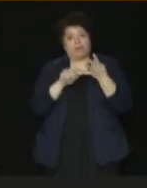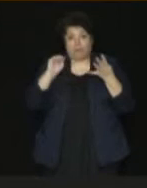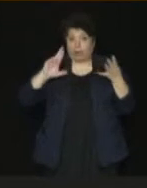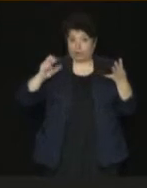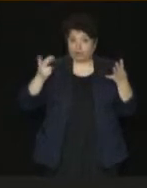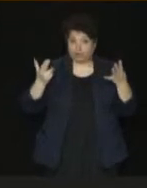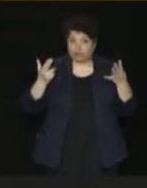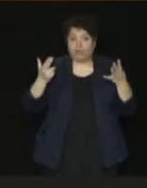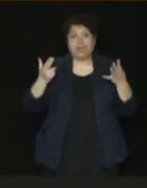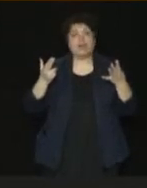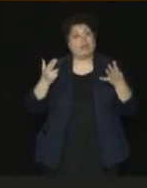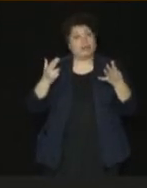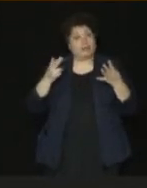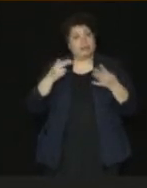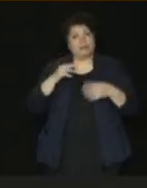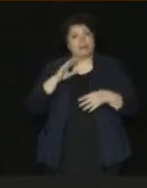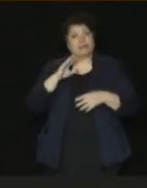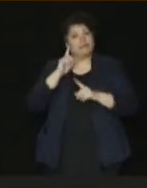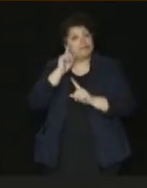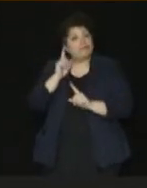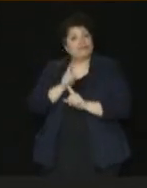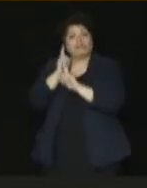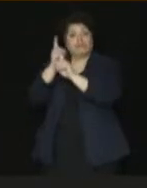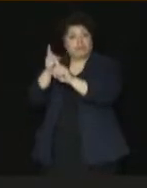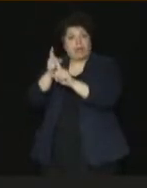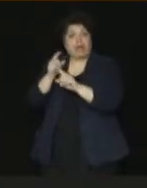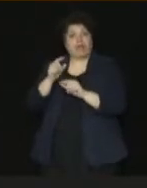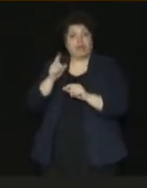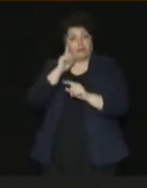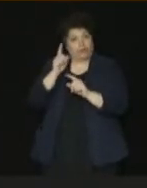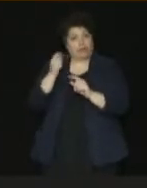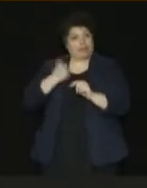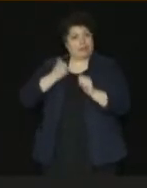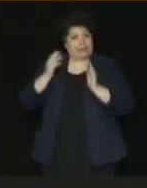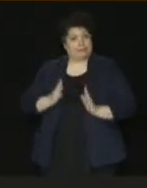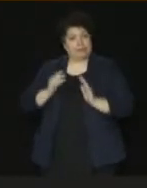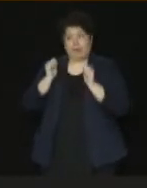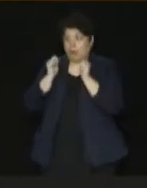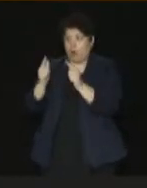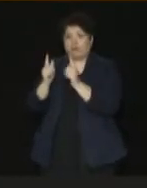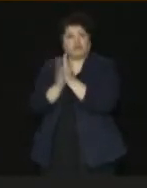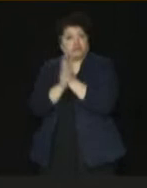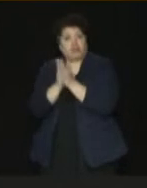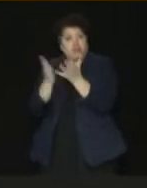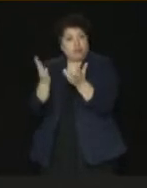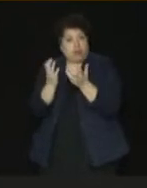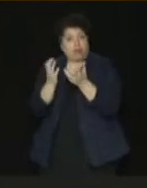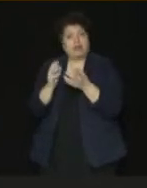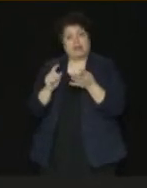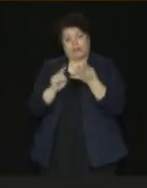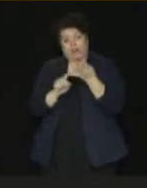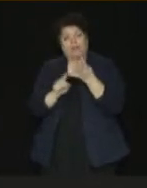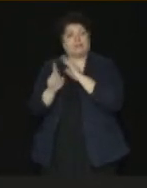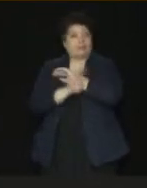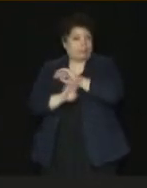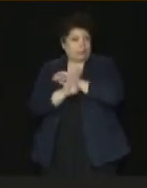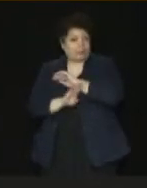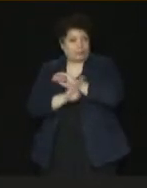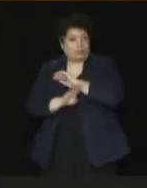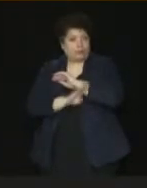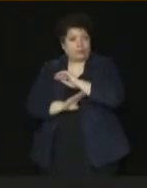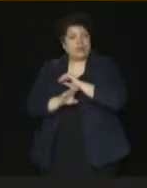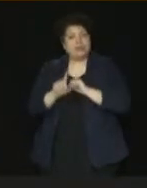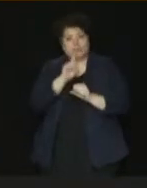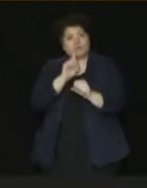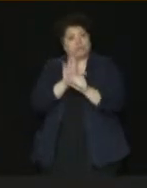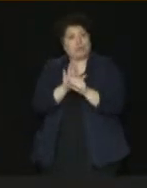are still fully on track to vaccinate all the Canadians who wish it by the end of September. But obviously, we